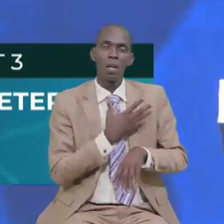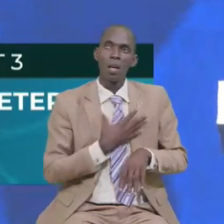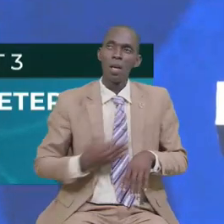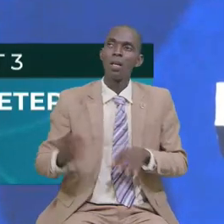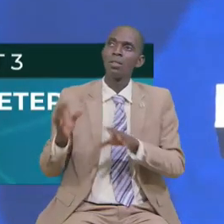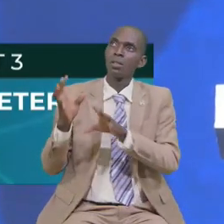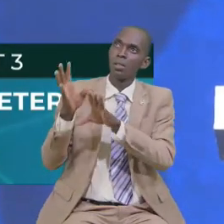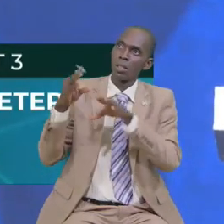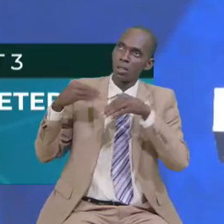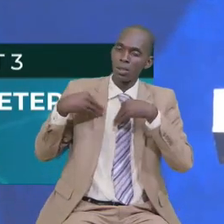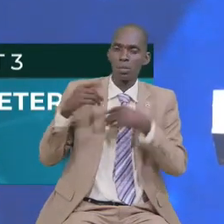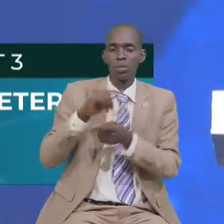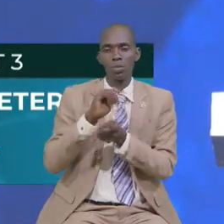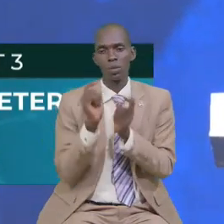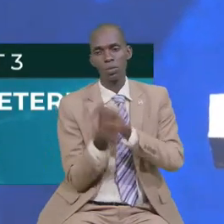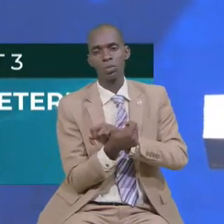transformation.